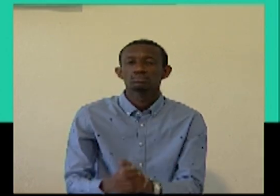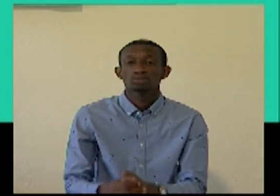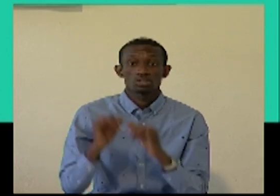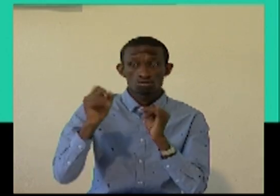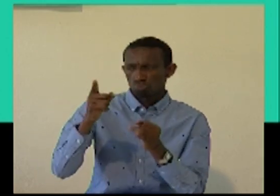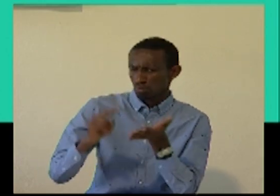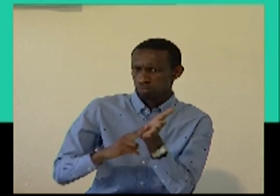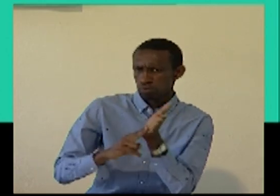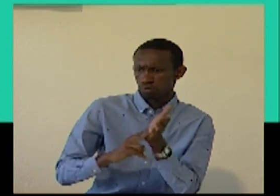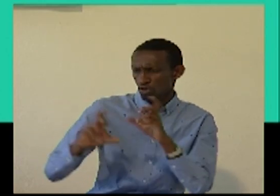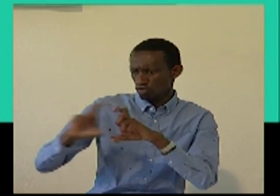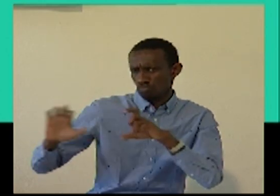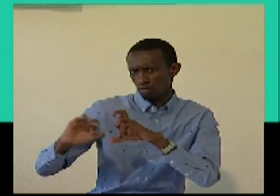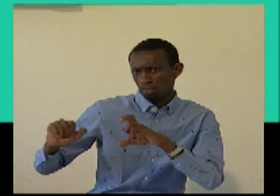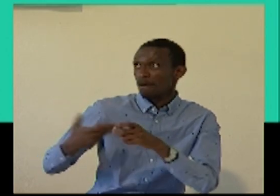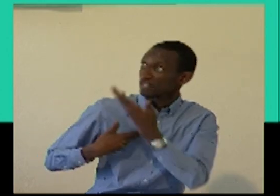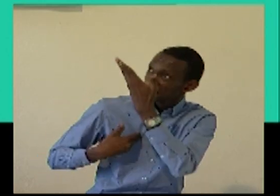you use the formula we have here.